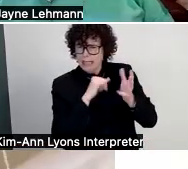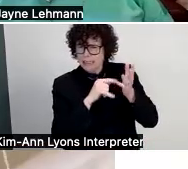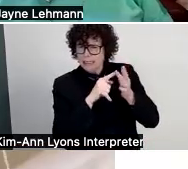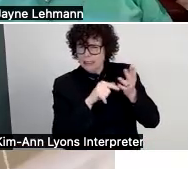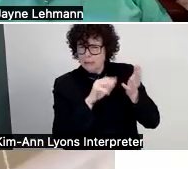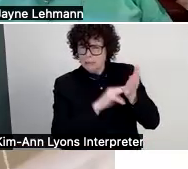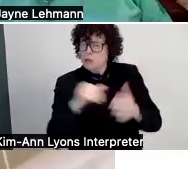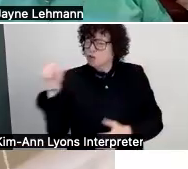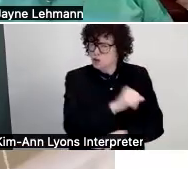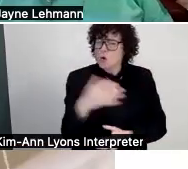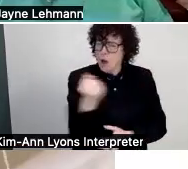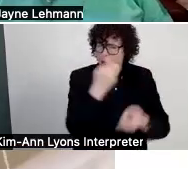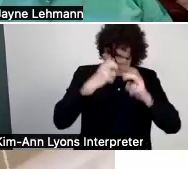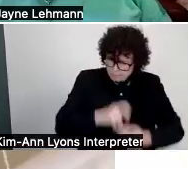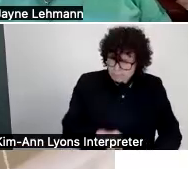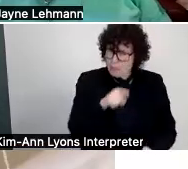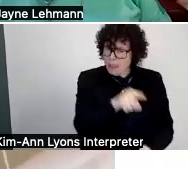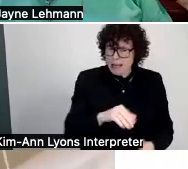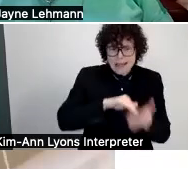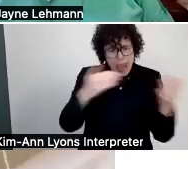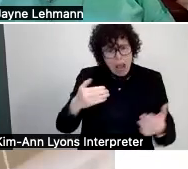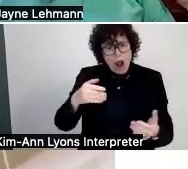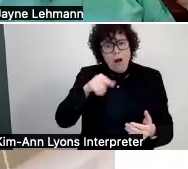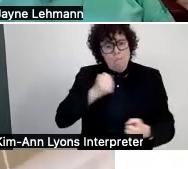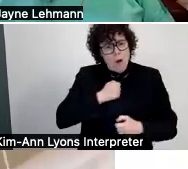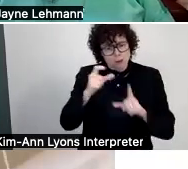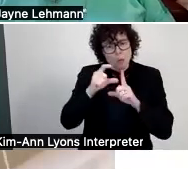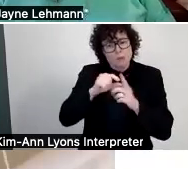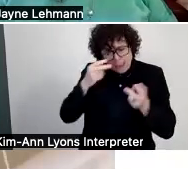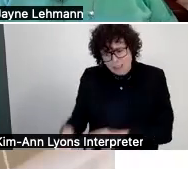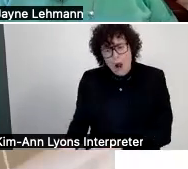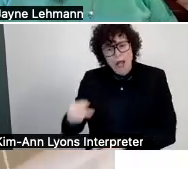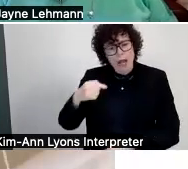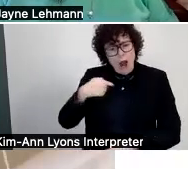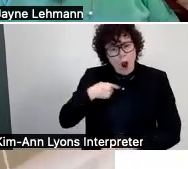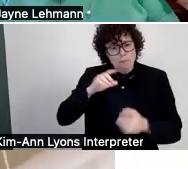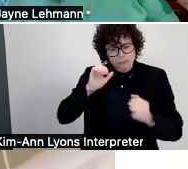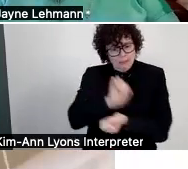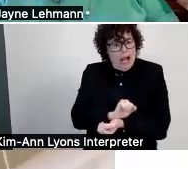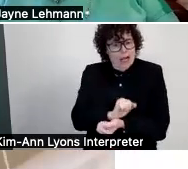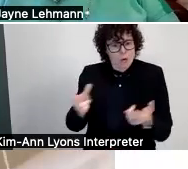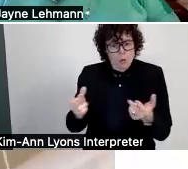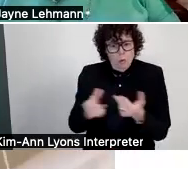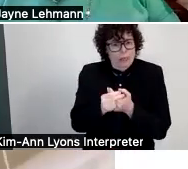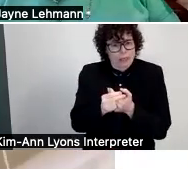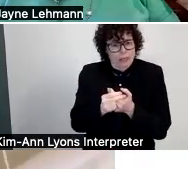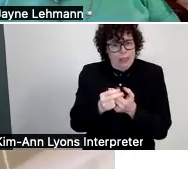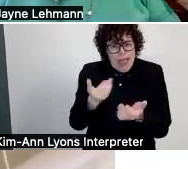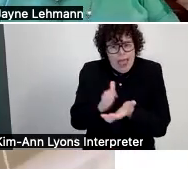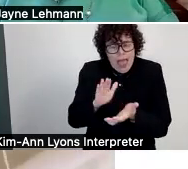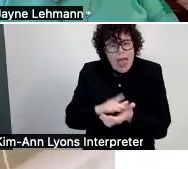mum, I'm left with lots of questions. If I think about some of the things that might have made a